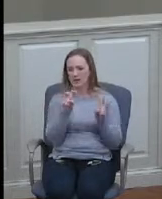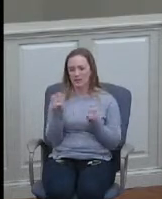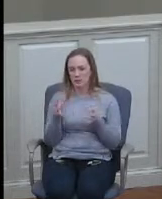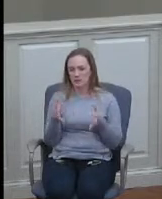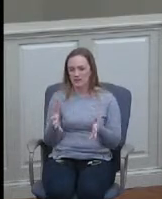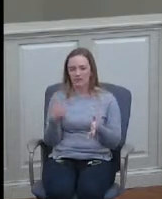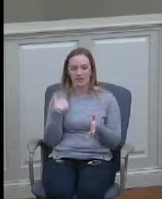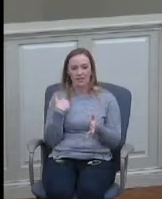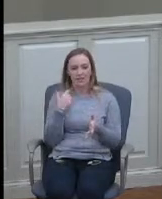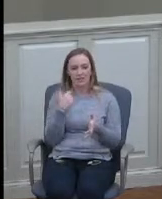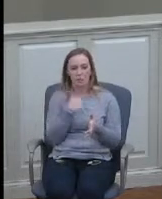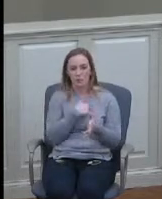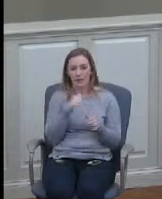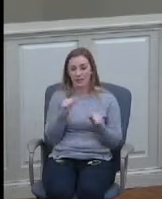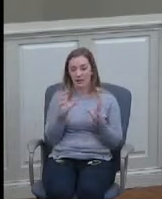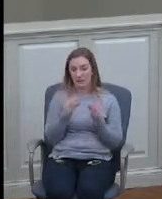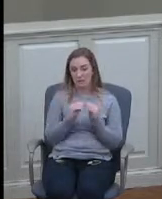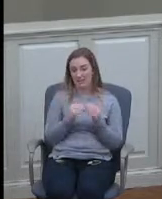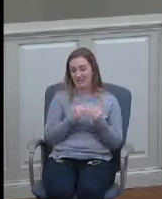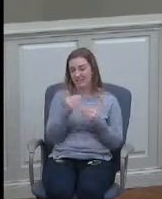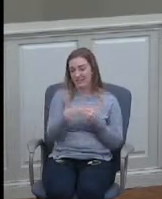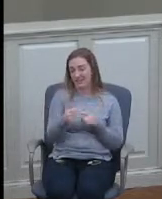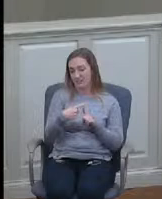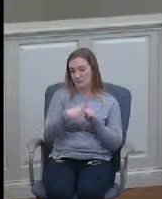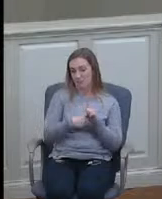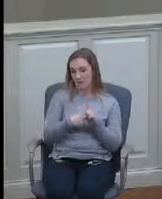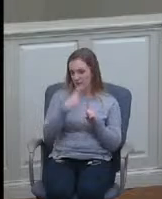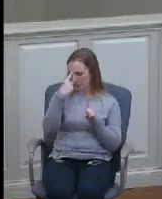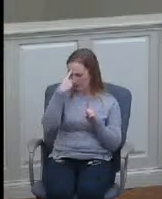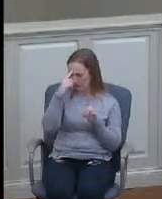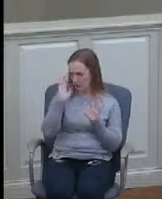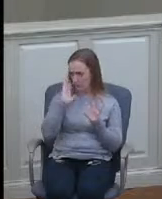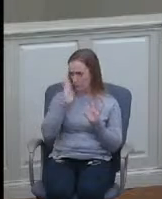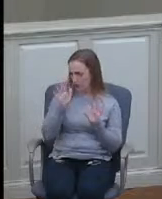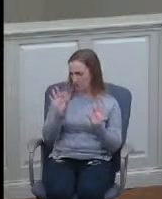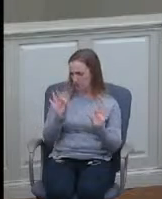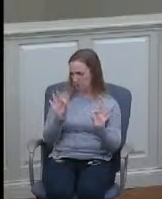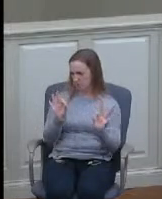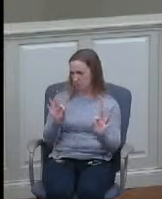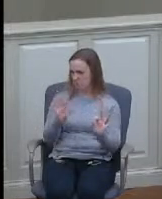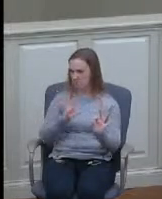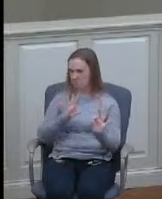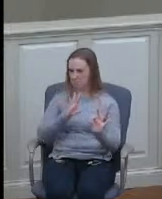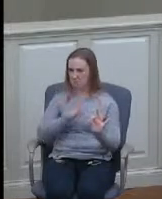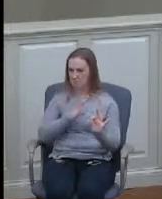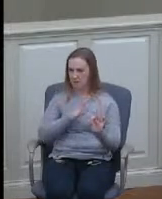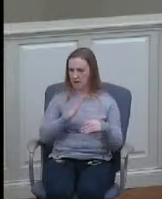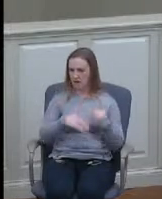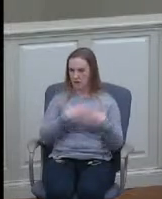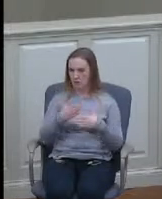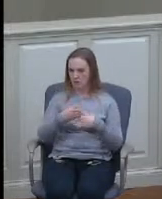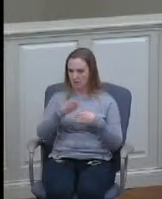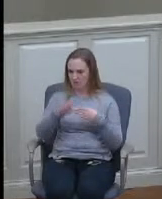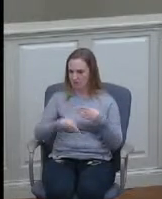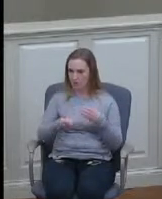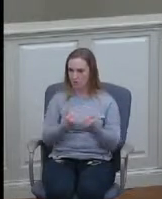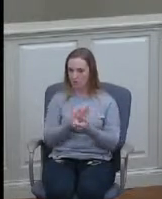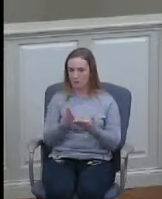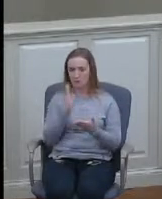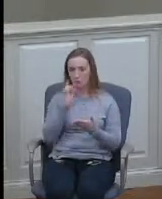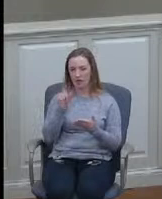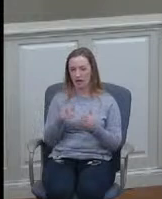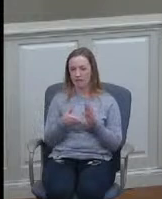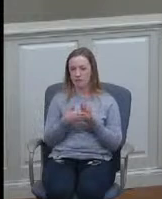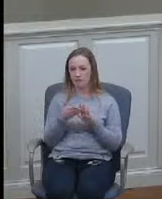we can get a meeting sometime next month, I think we'll be pretty well underway to get that finished up. We'll have to run